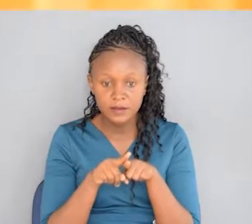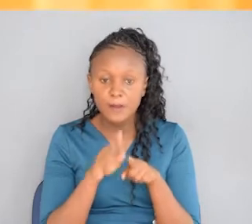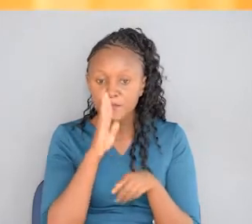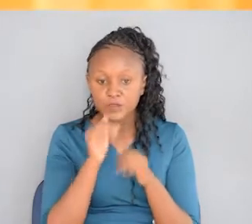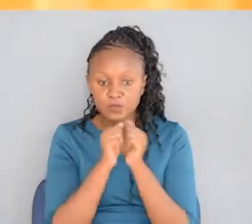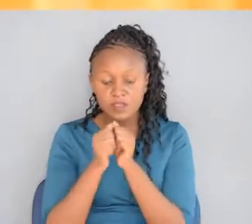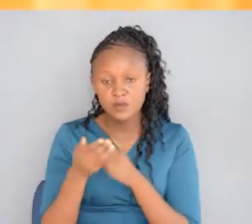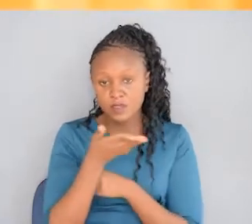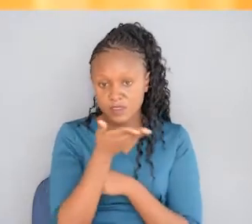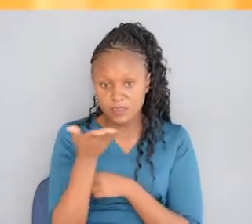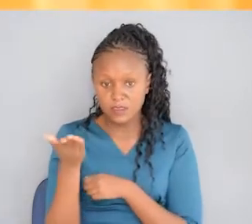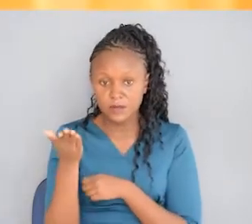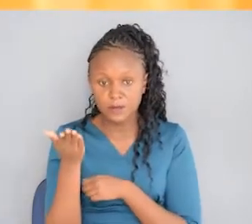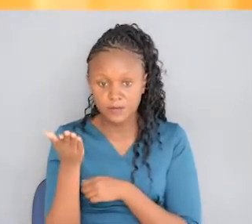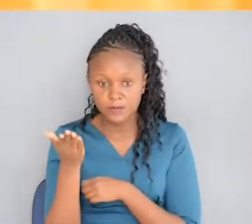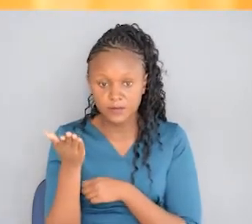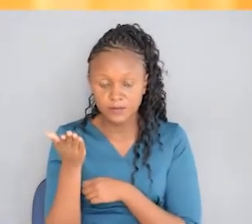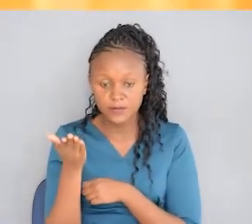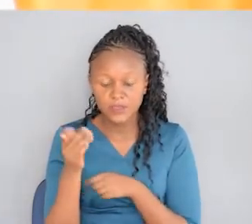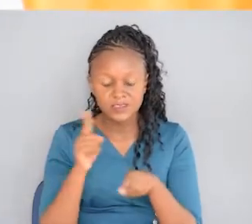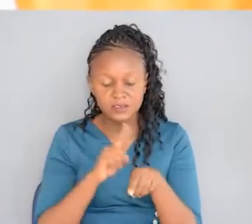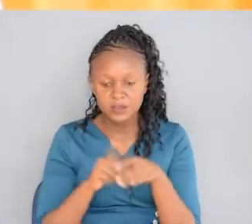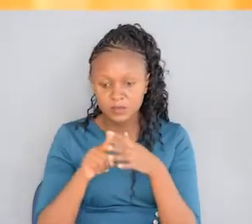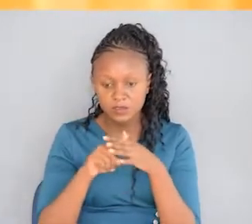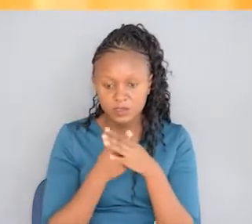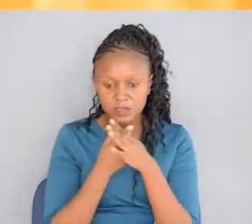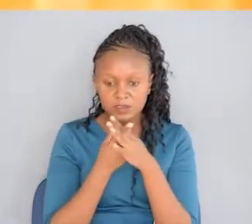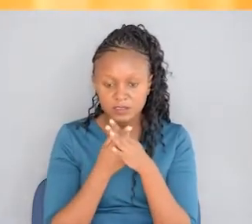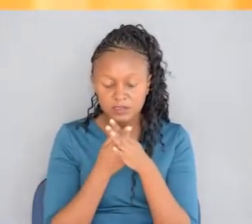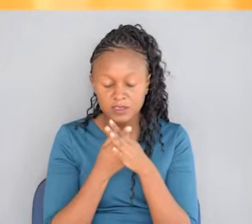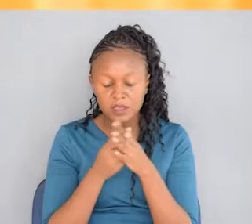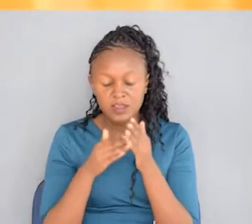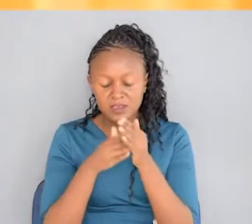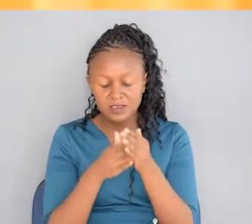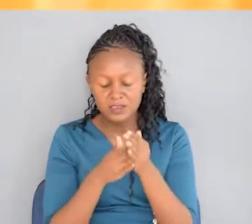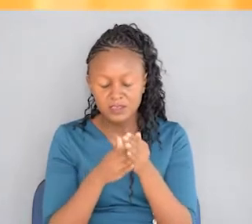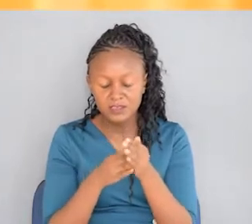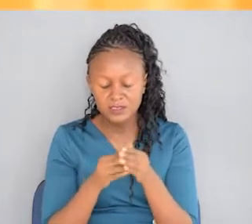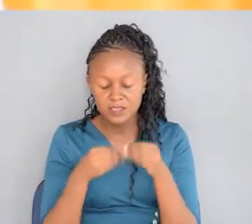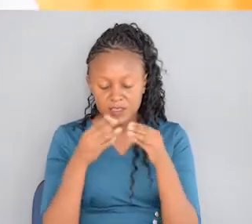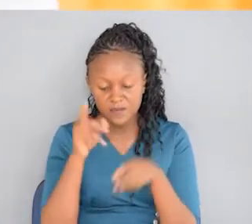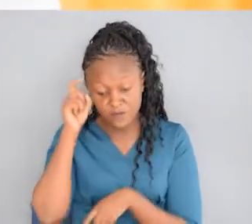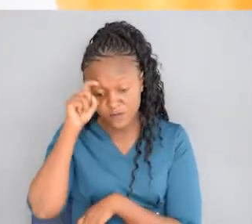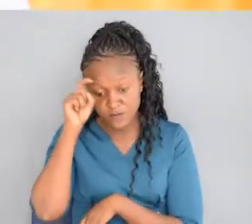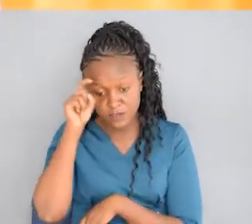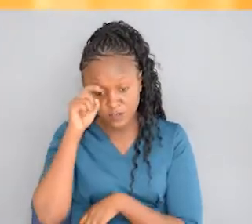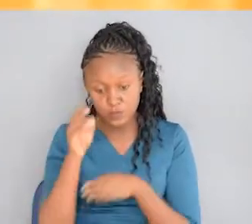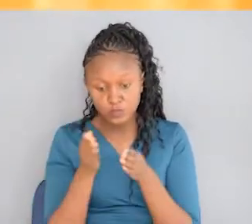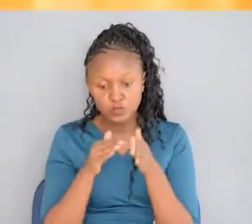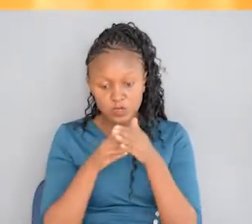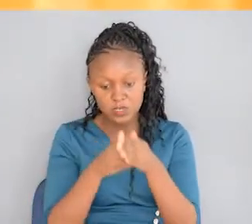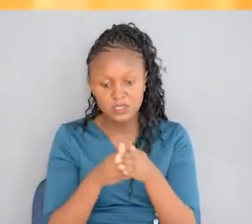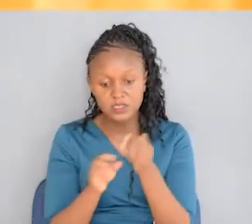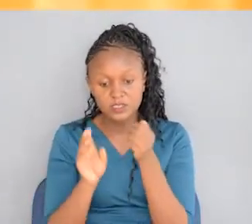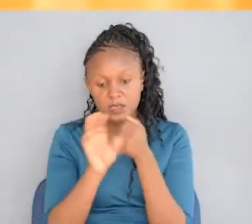in their various work, may you be with them, King. And even our schools, take the stage, King of Glory, and the manifest. Give our leaders the wisdom to know the way forward of our